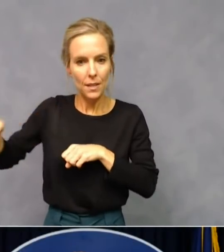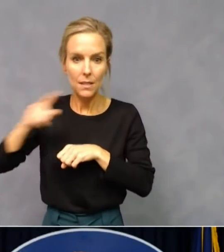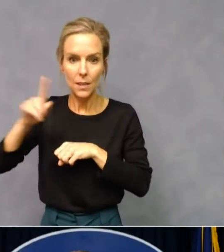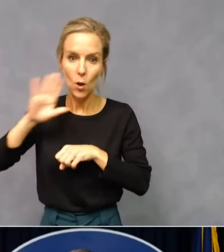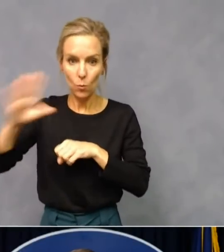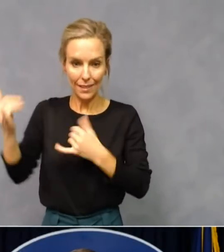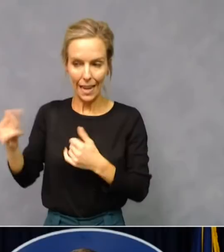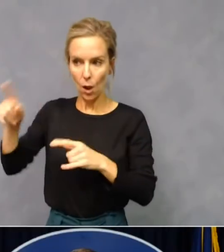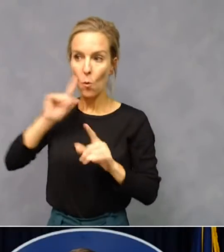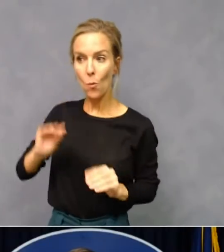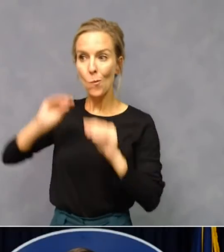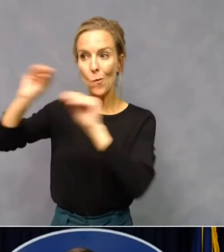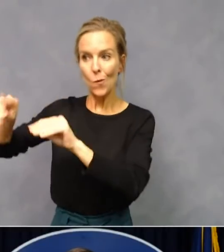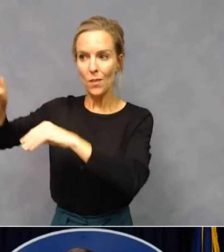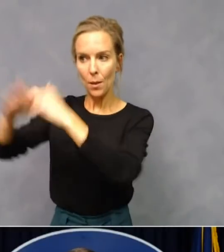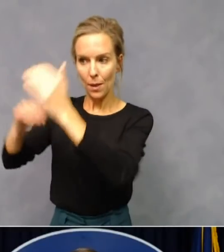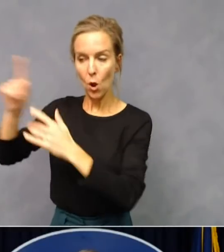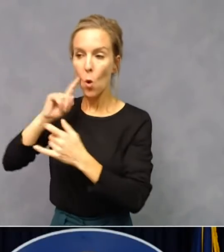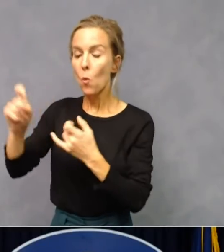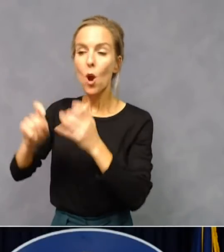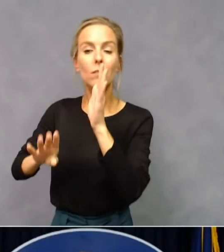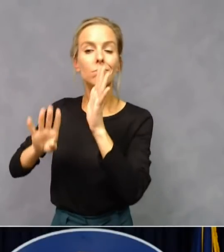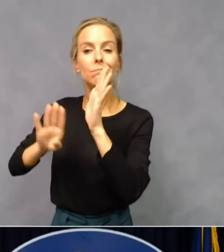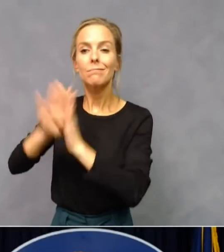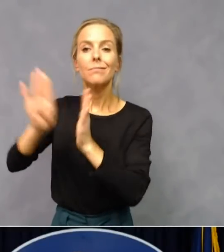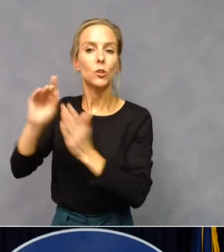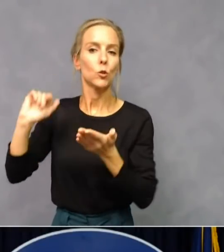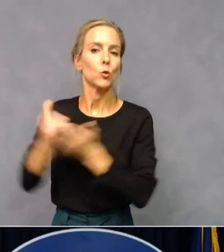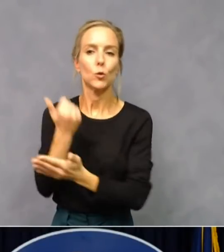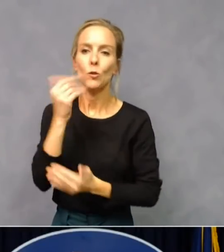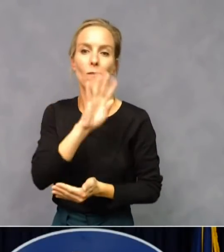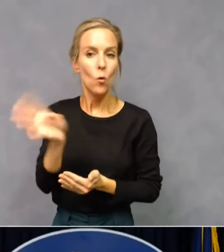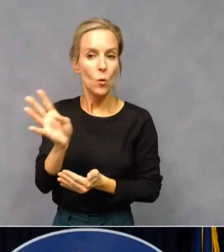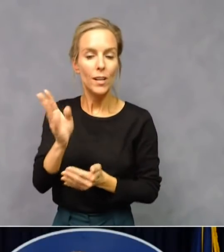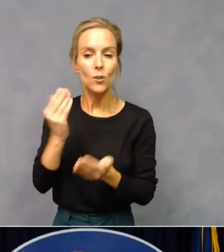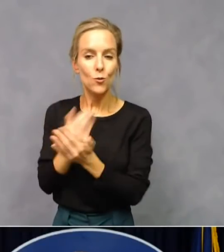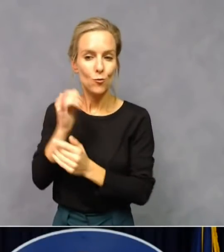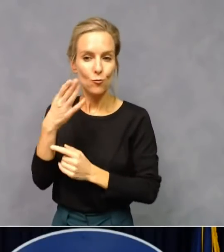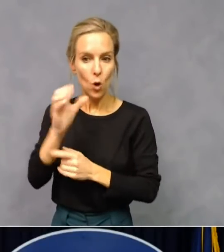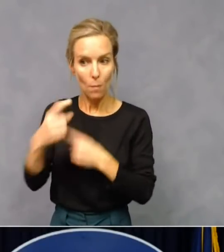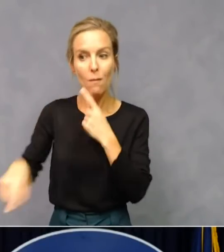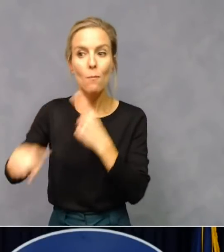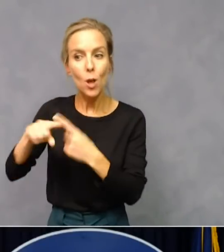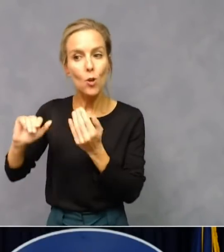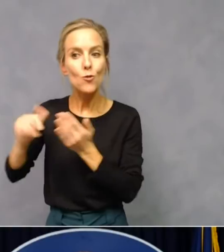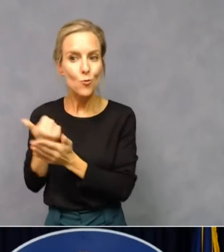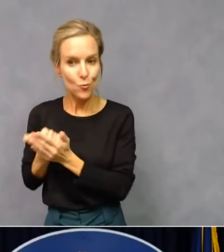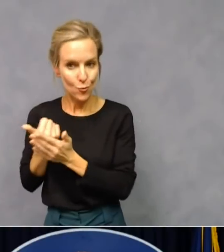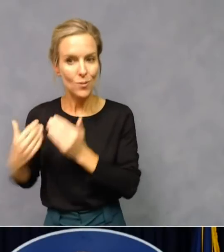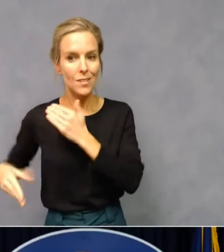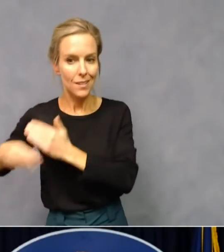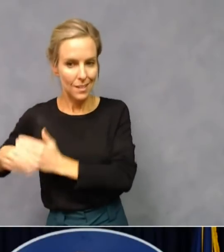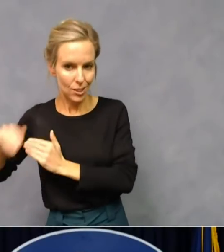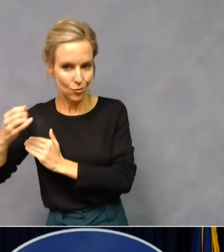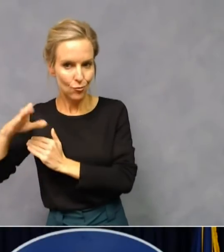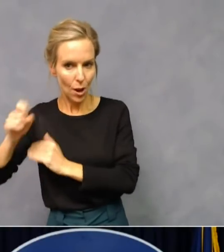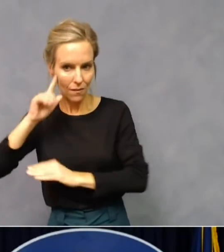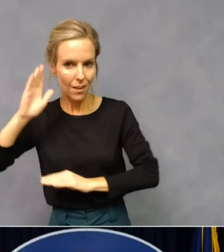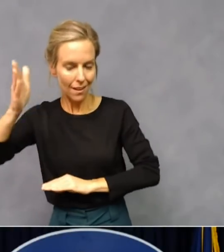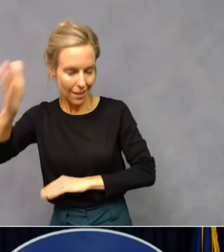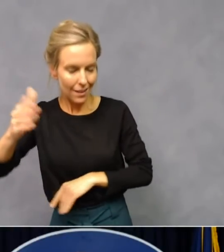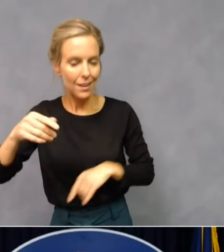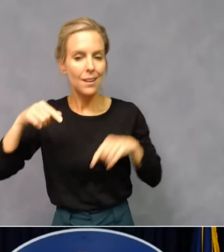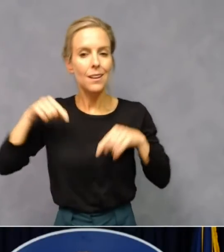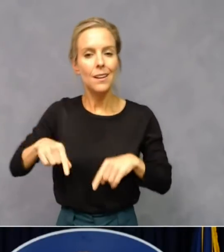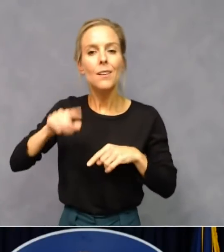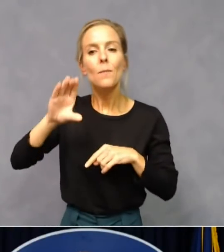will immediately create 40 new jobs, with 20 additional jobs planned in the near future. I and Cabinet Secretary Rebecca Goodman